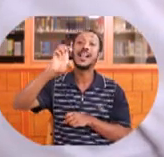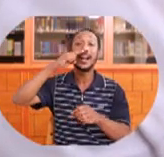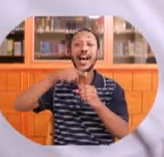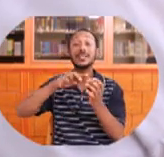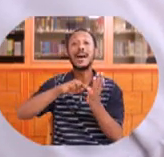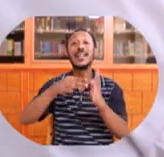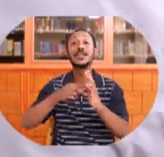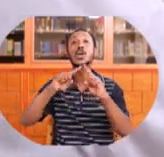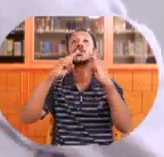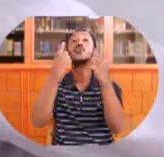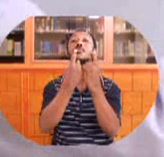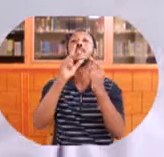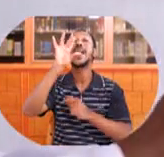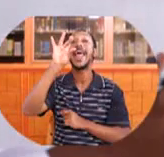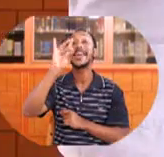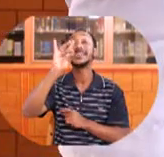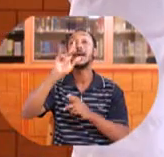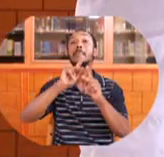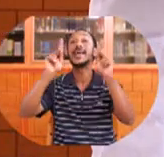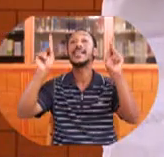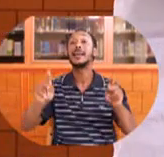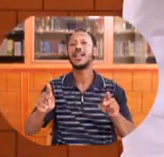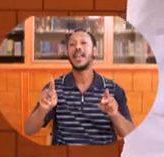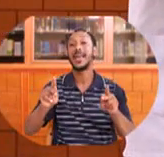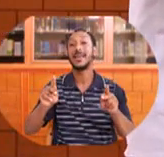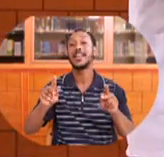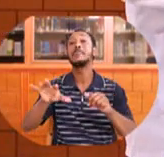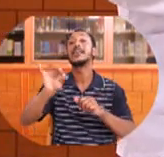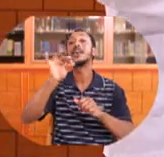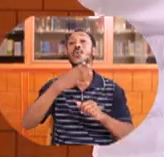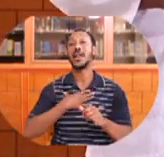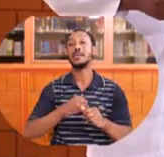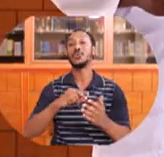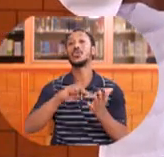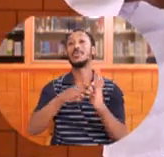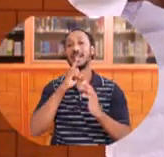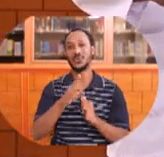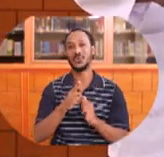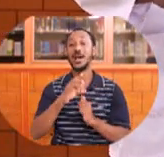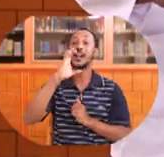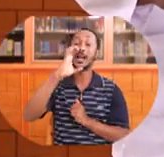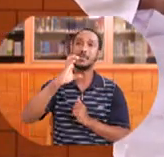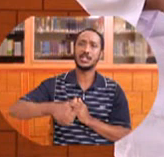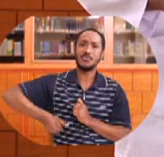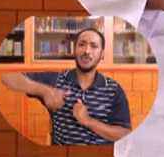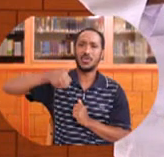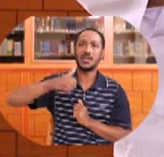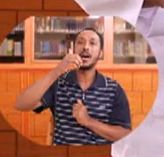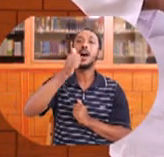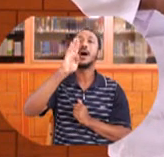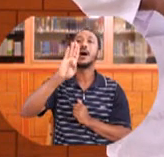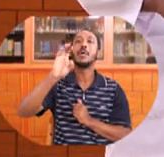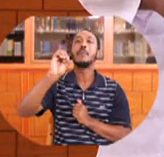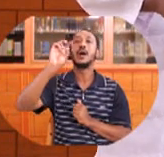0.9%. So, argon is the most abundant noble gas in